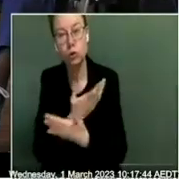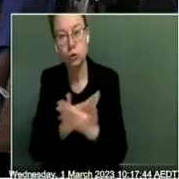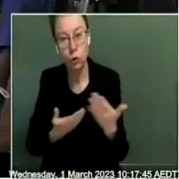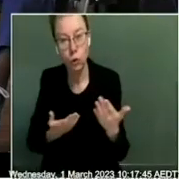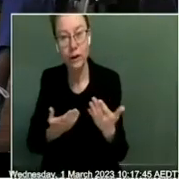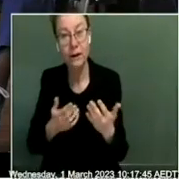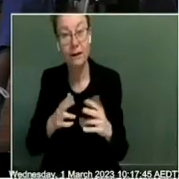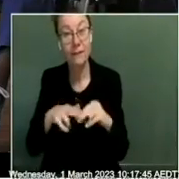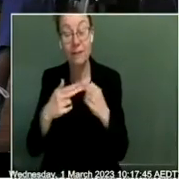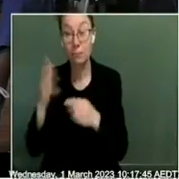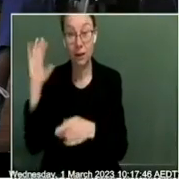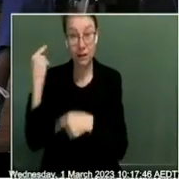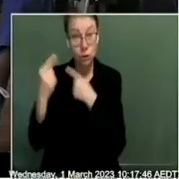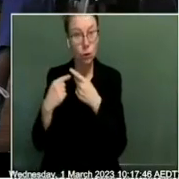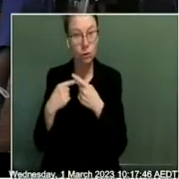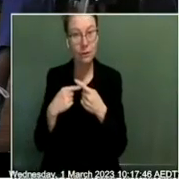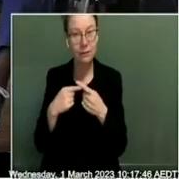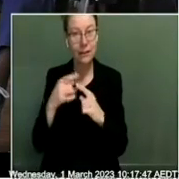because mum made sure